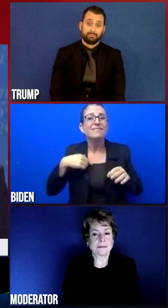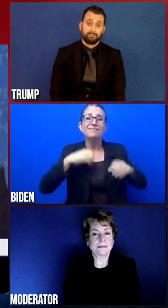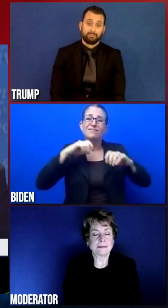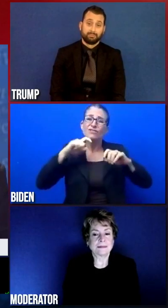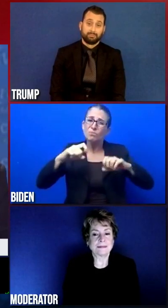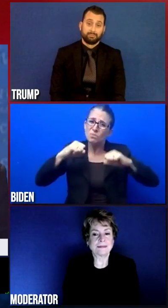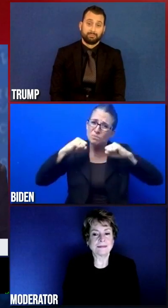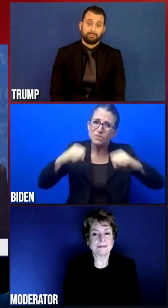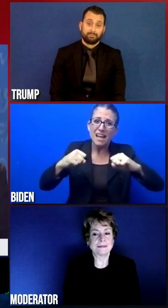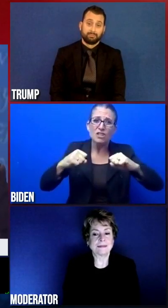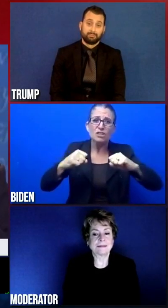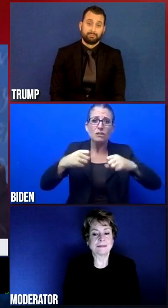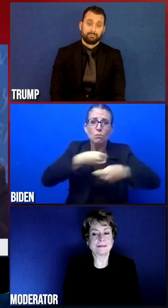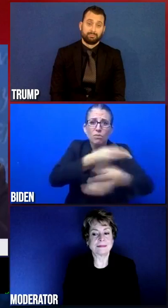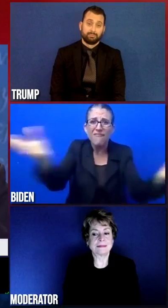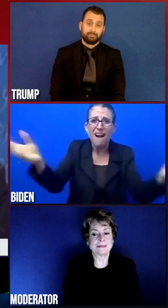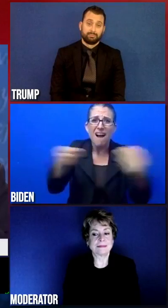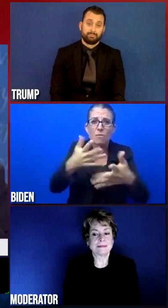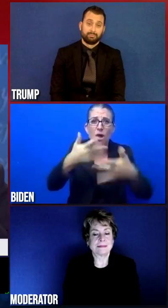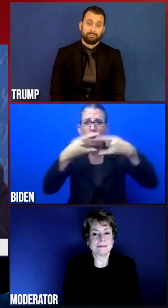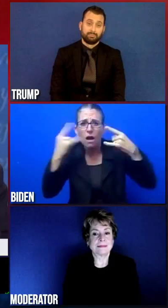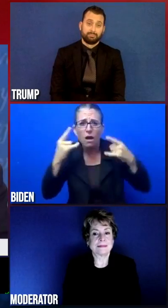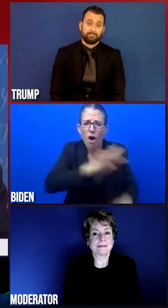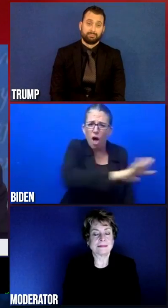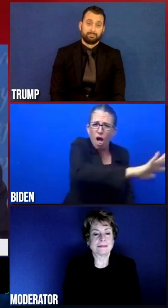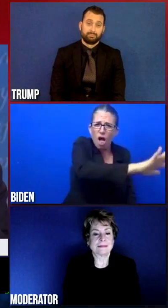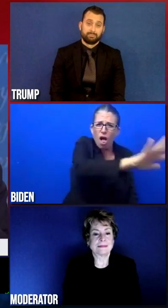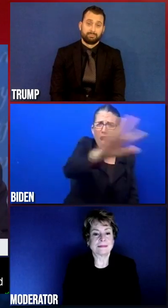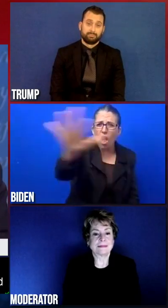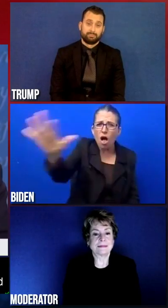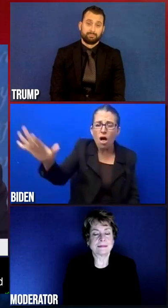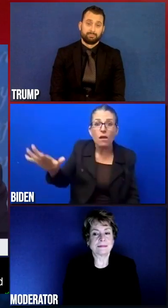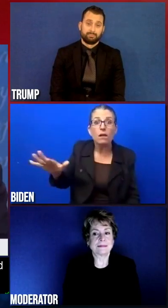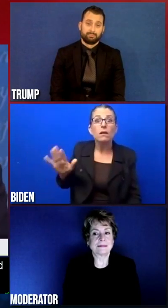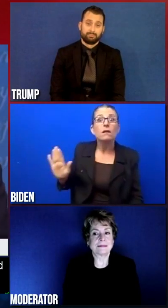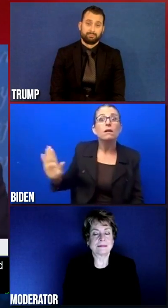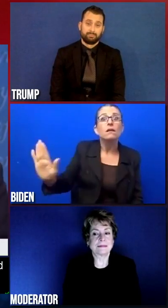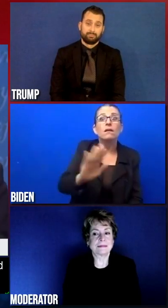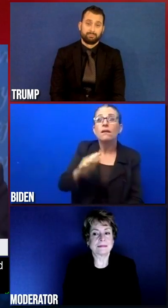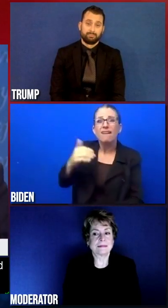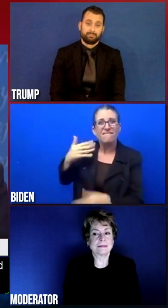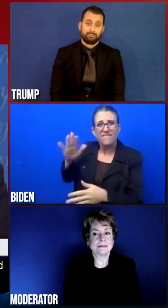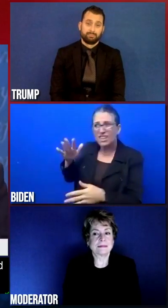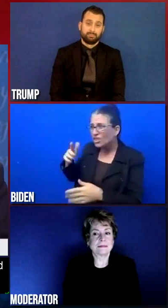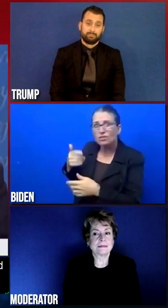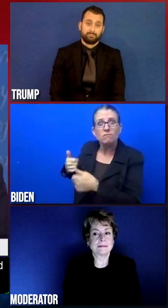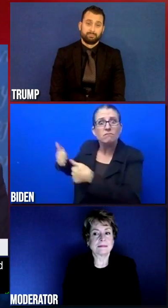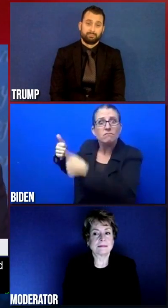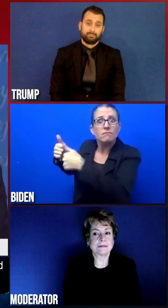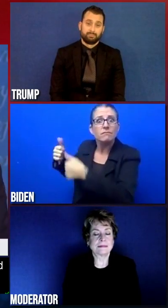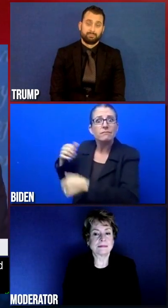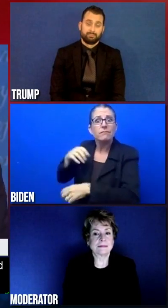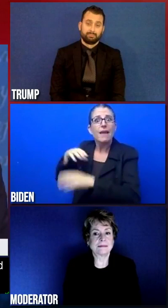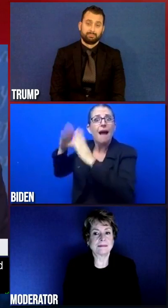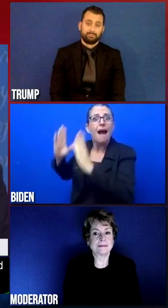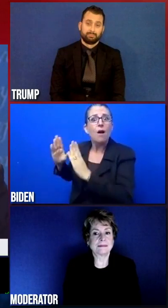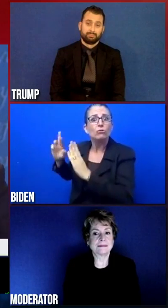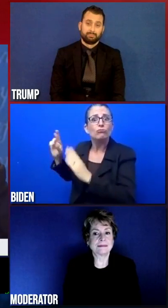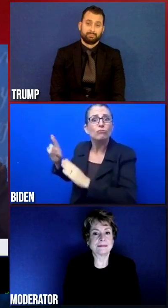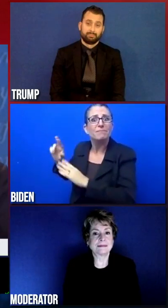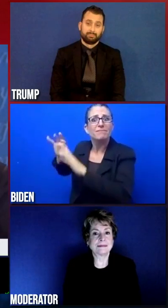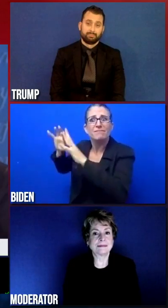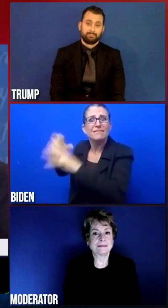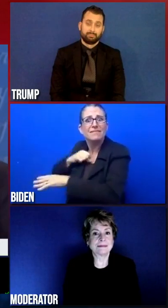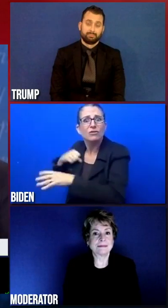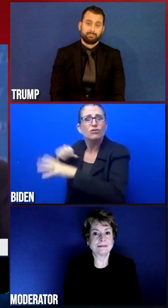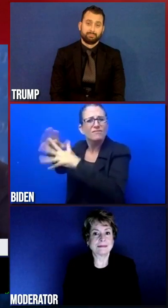order to be able to go out and get people the help they need to keep their businesses open schools. It costs a lot of money. You should get